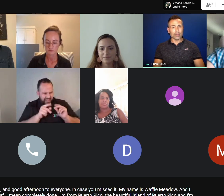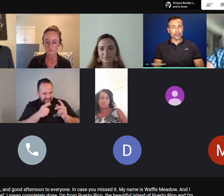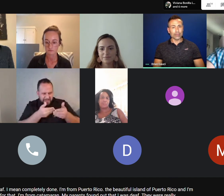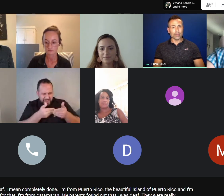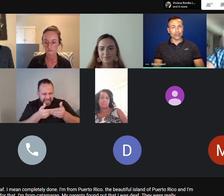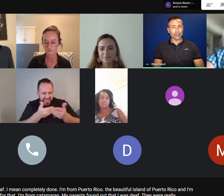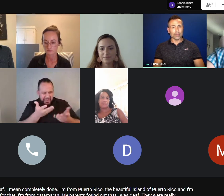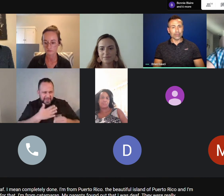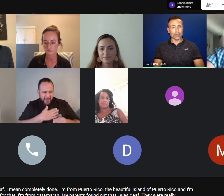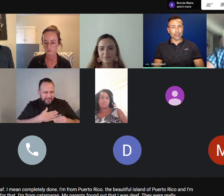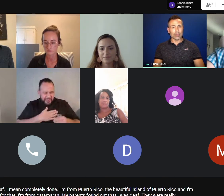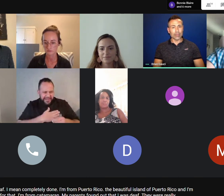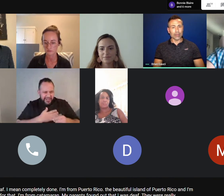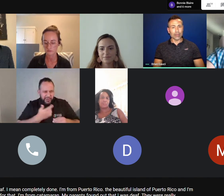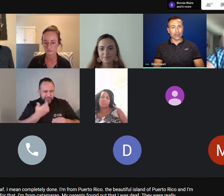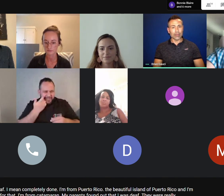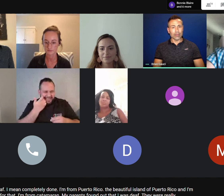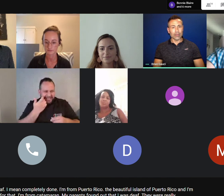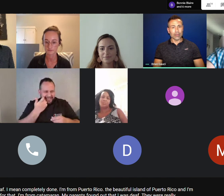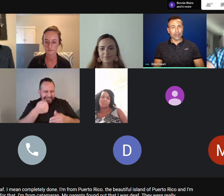it.